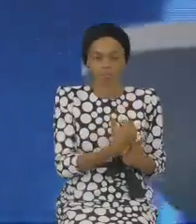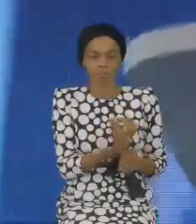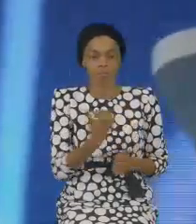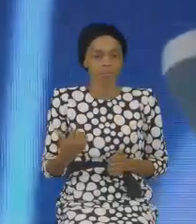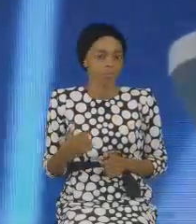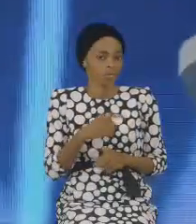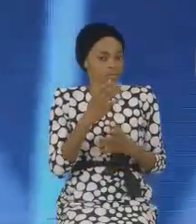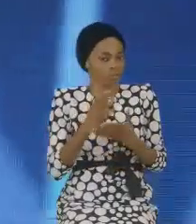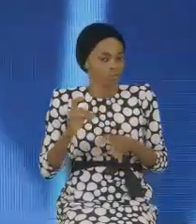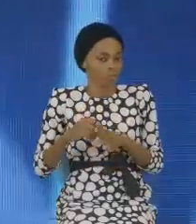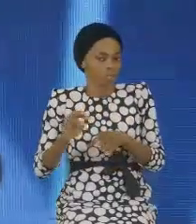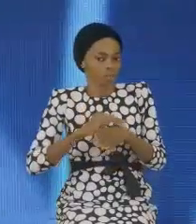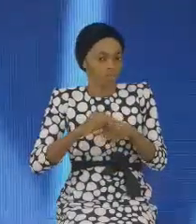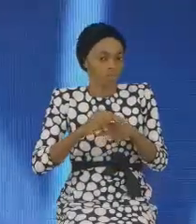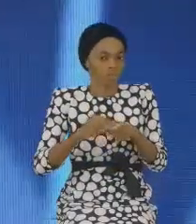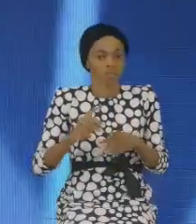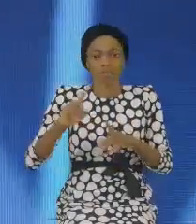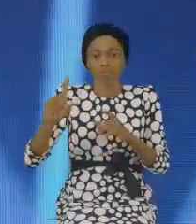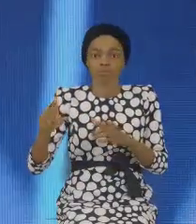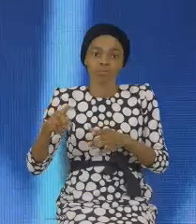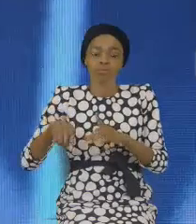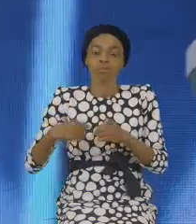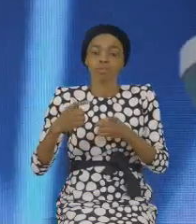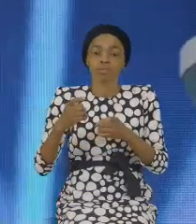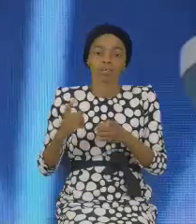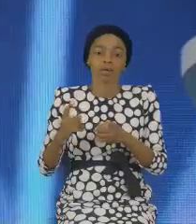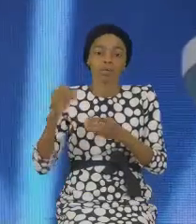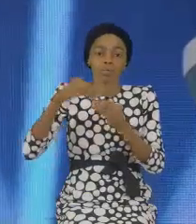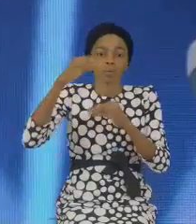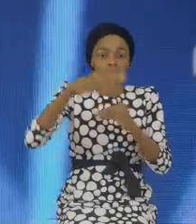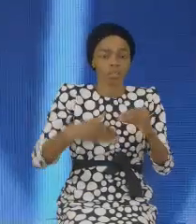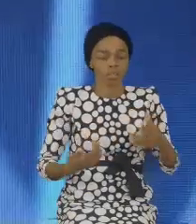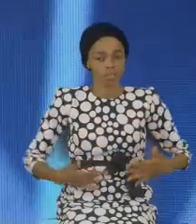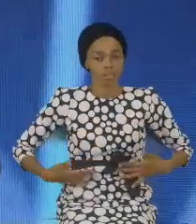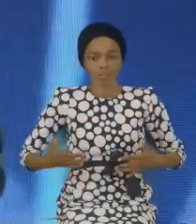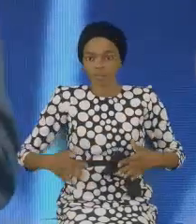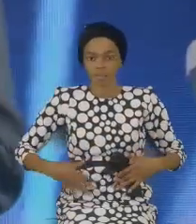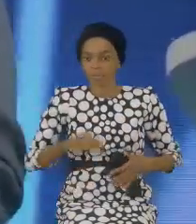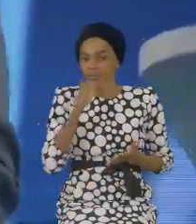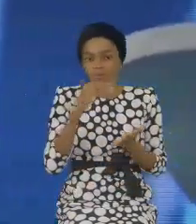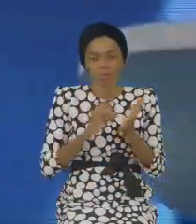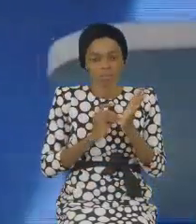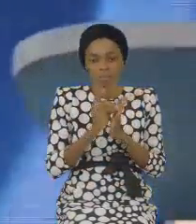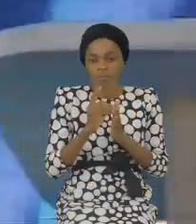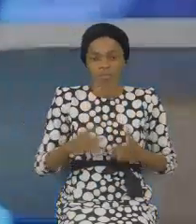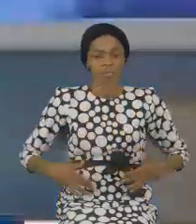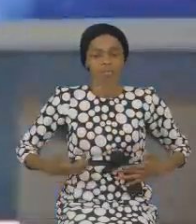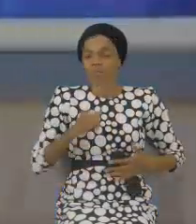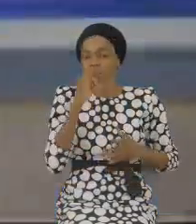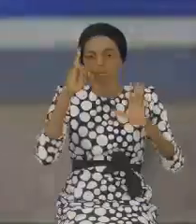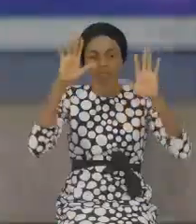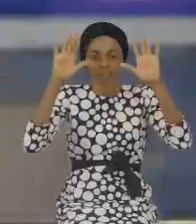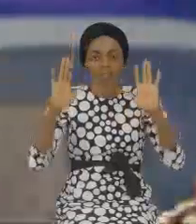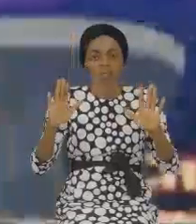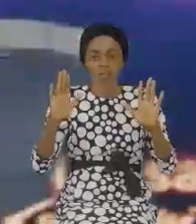the ministry runs ahead of the life. The life is not being developed, and the life is not excellent, and the life